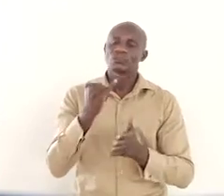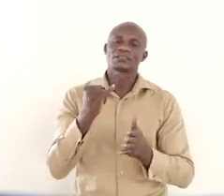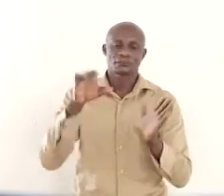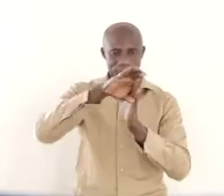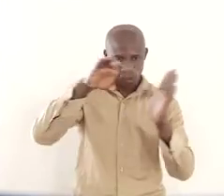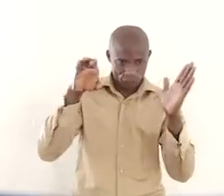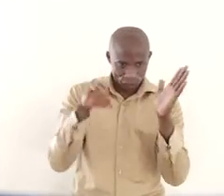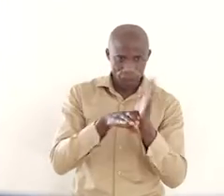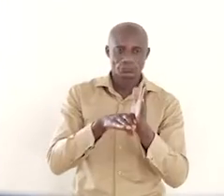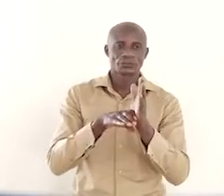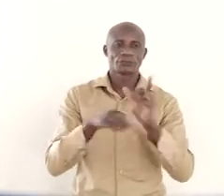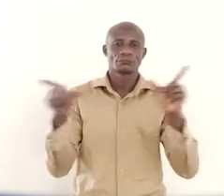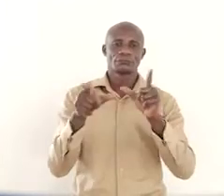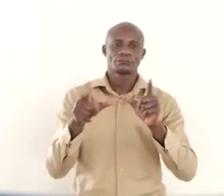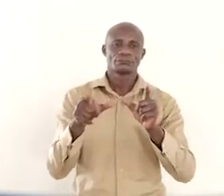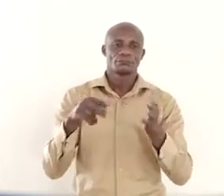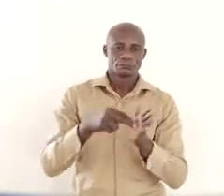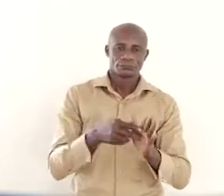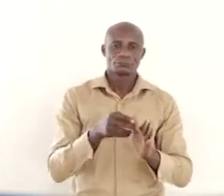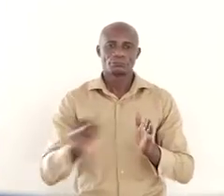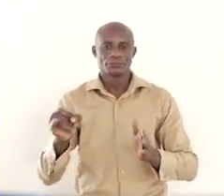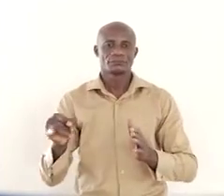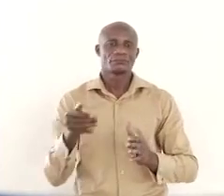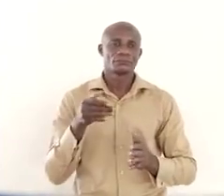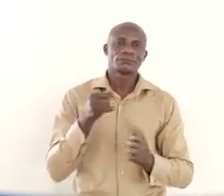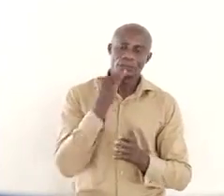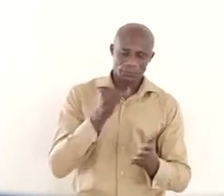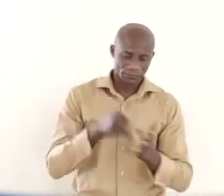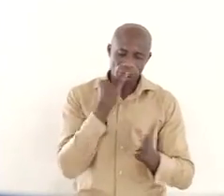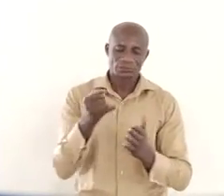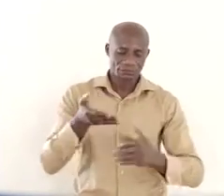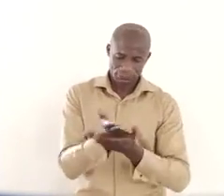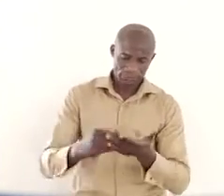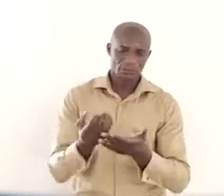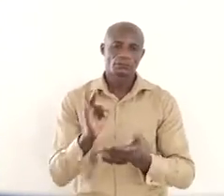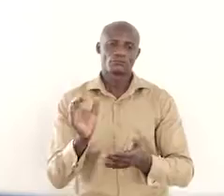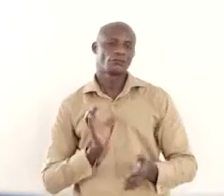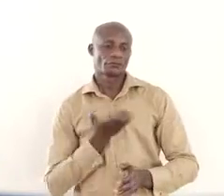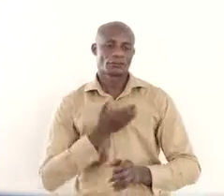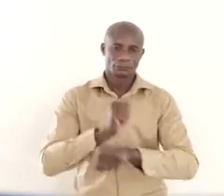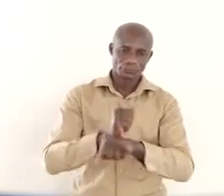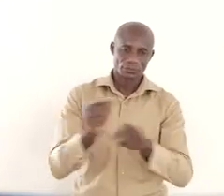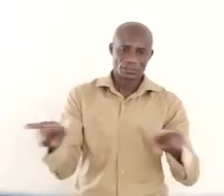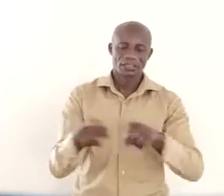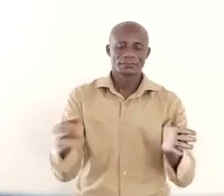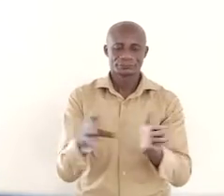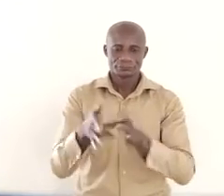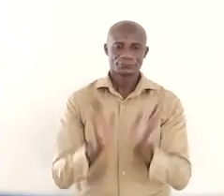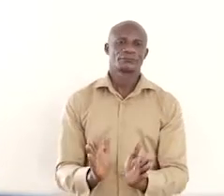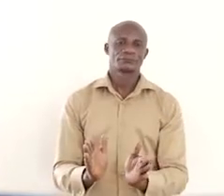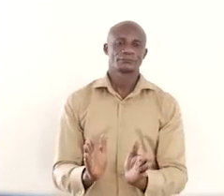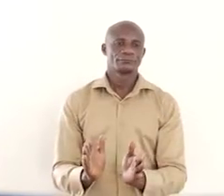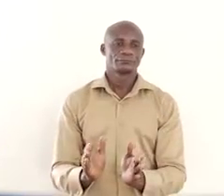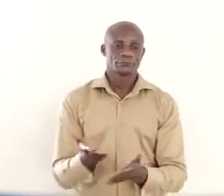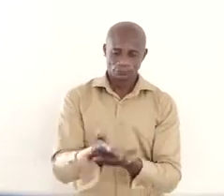is a constitutive dimension, meaning it is an integral part of our work as